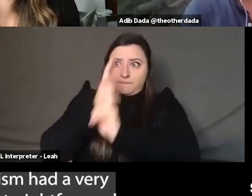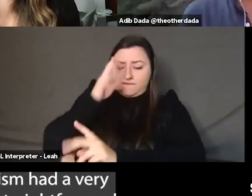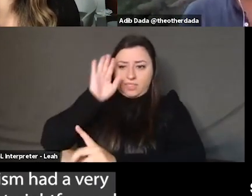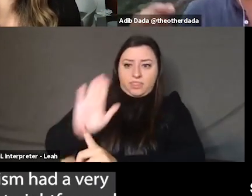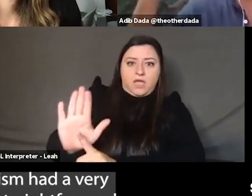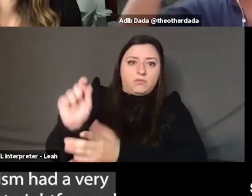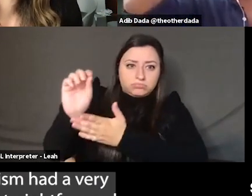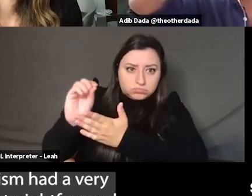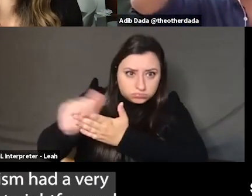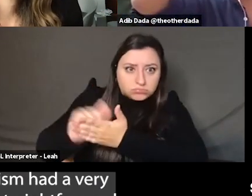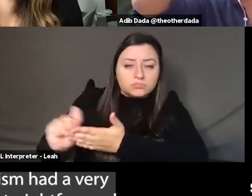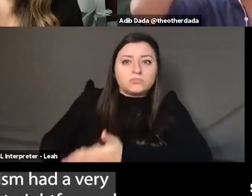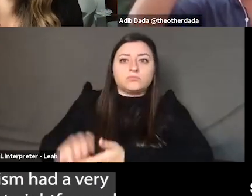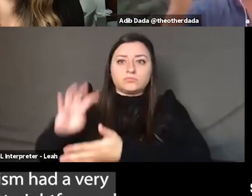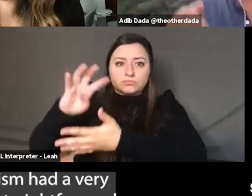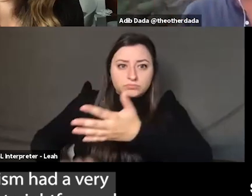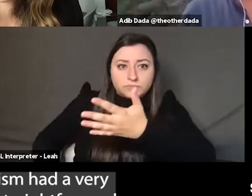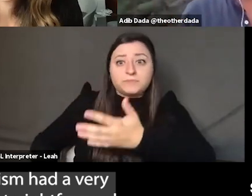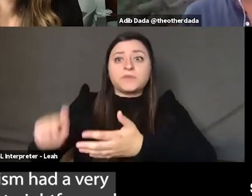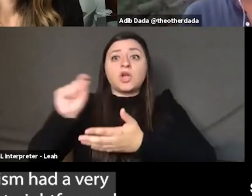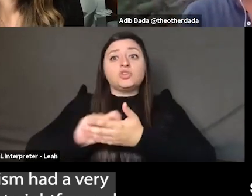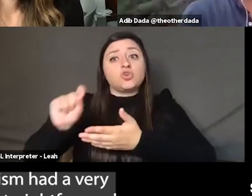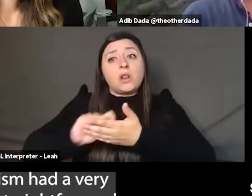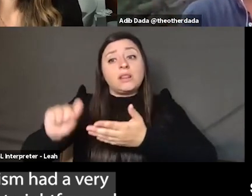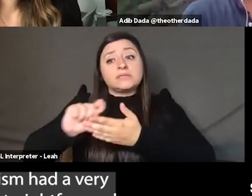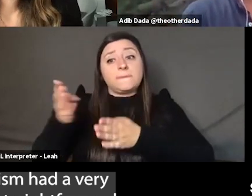work. And journalism had a very